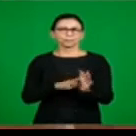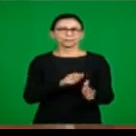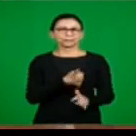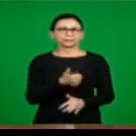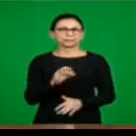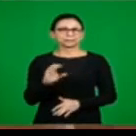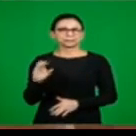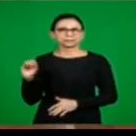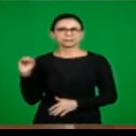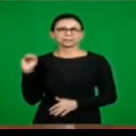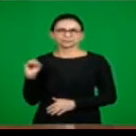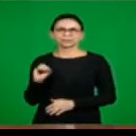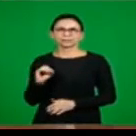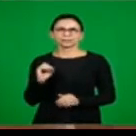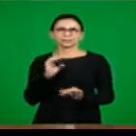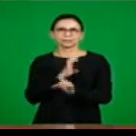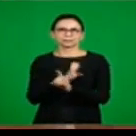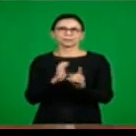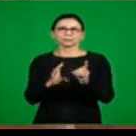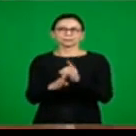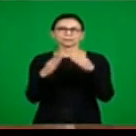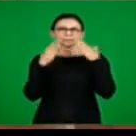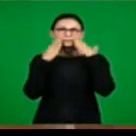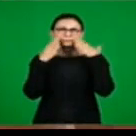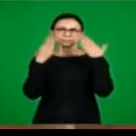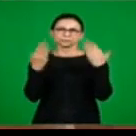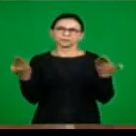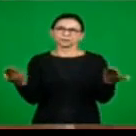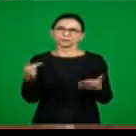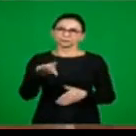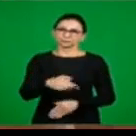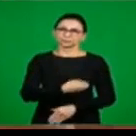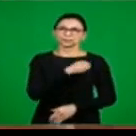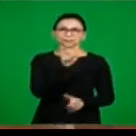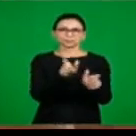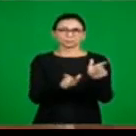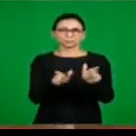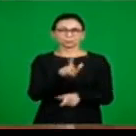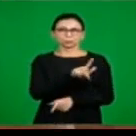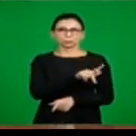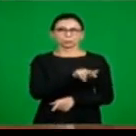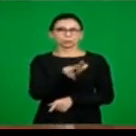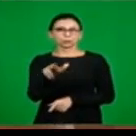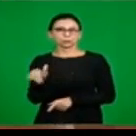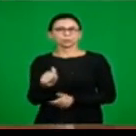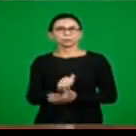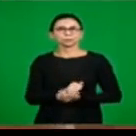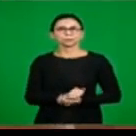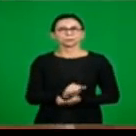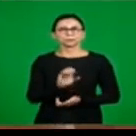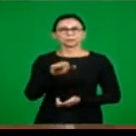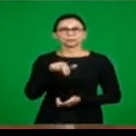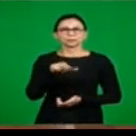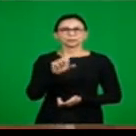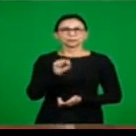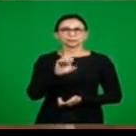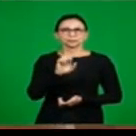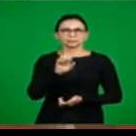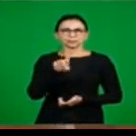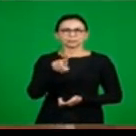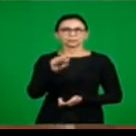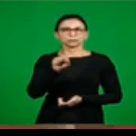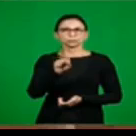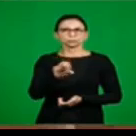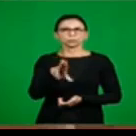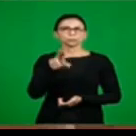Velha doing the broadcast of the Sunday School. And present with us here, the brethren from the church in Ceará do Sul, Pastor